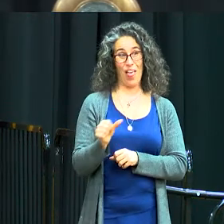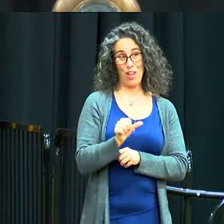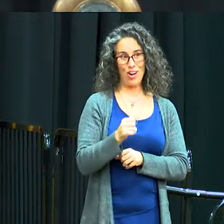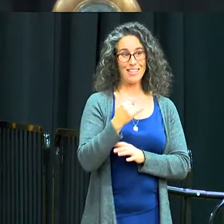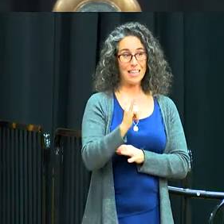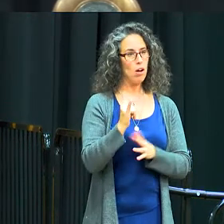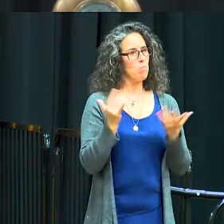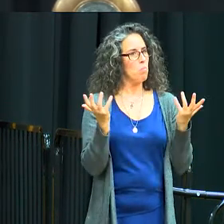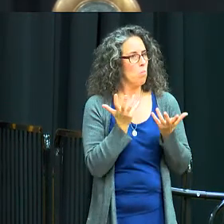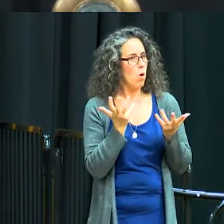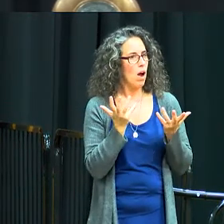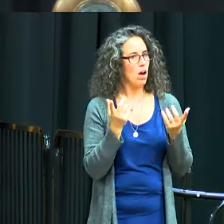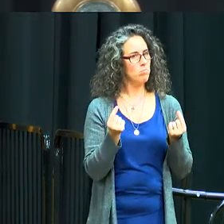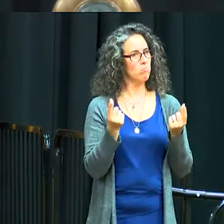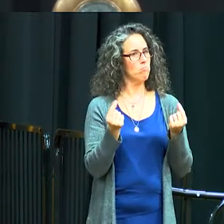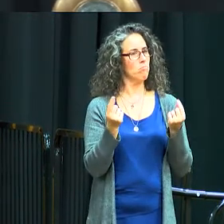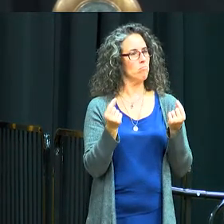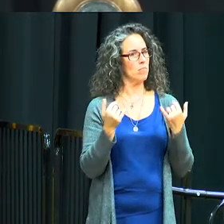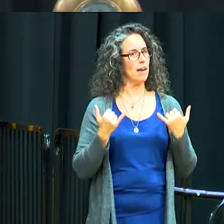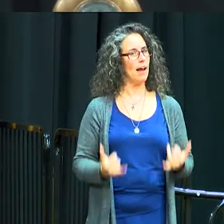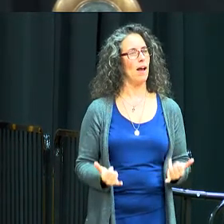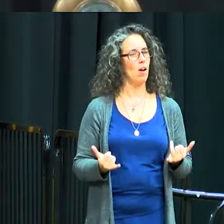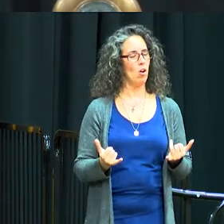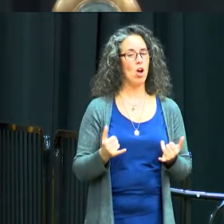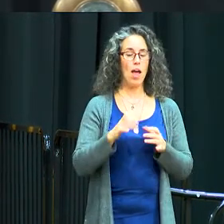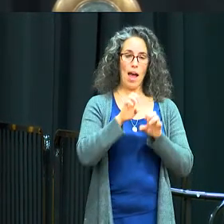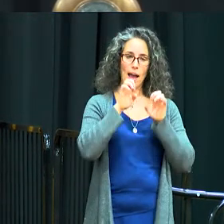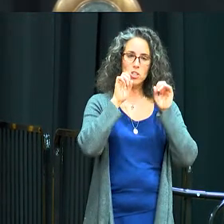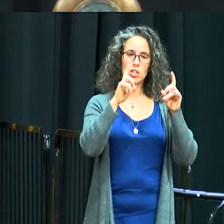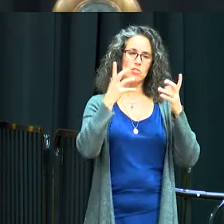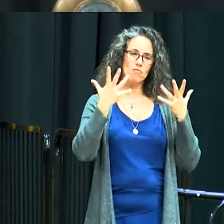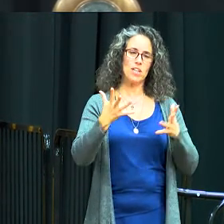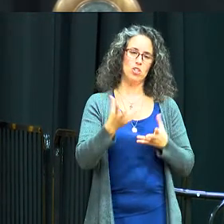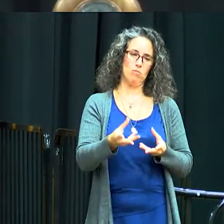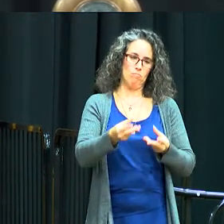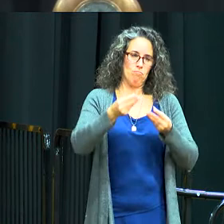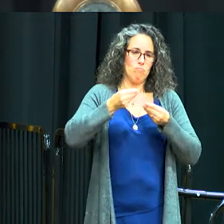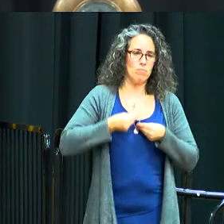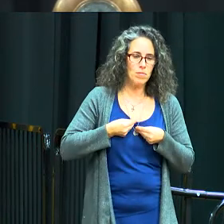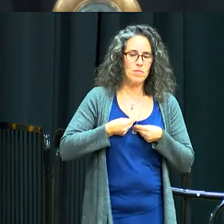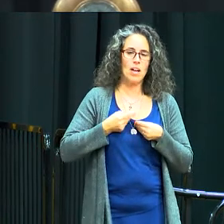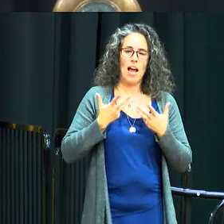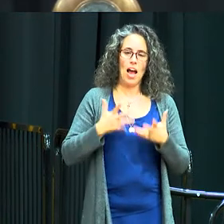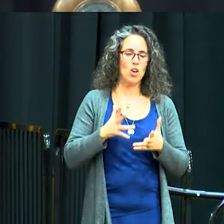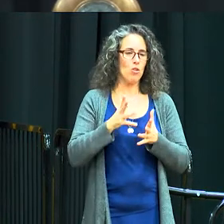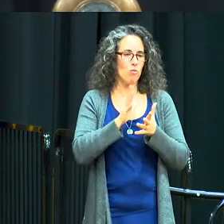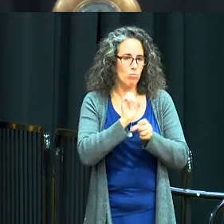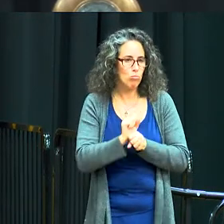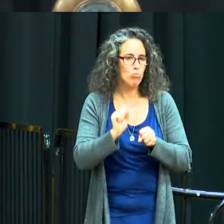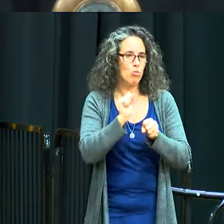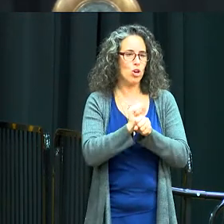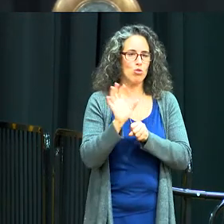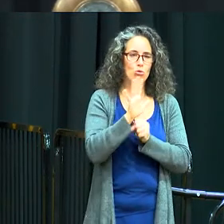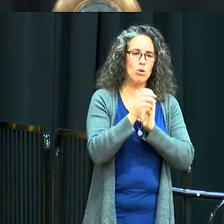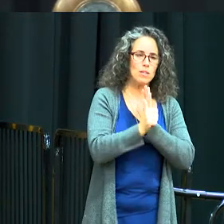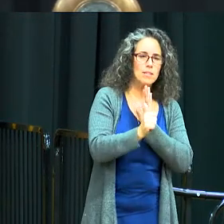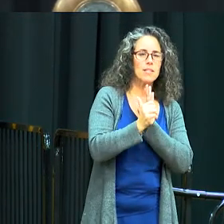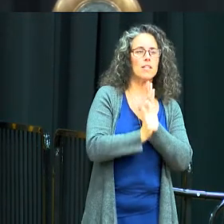You've received the incredible gift of education. You've worked to develop and hone skills that will build your career.